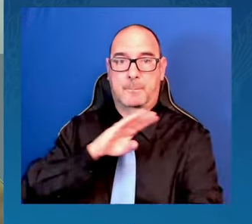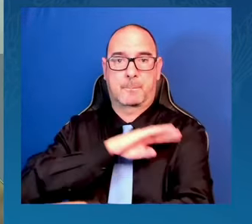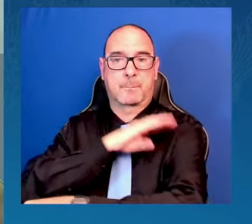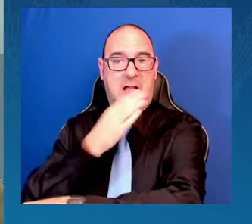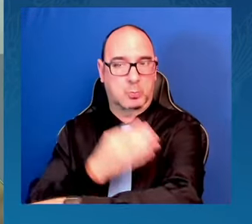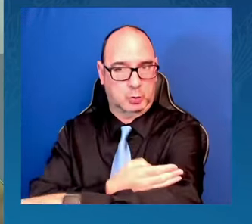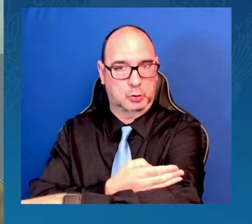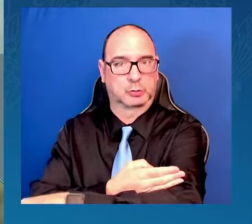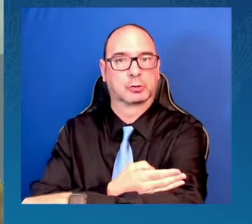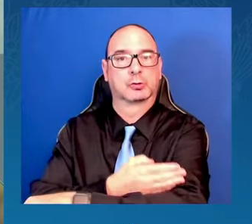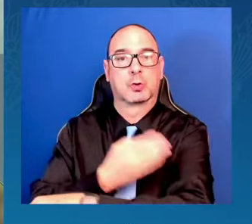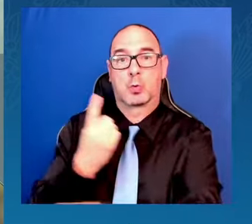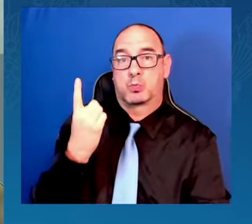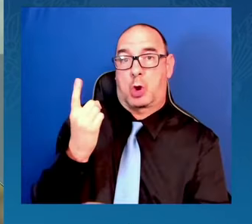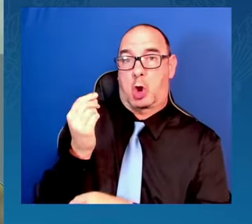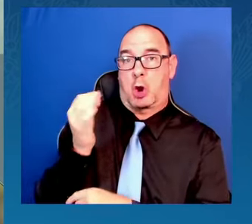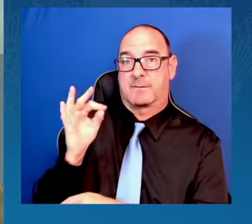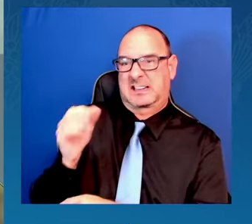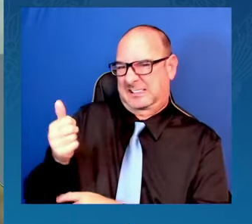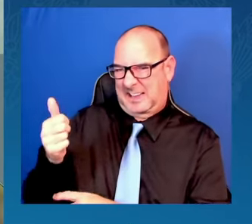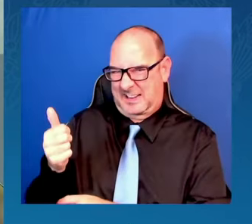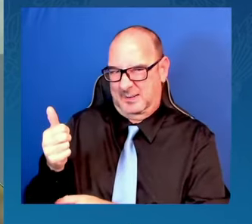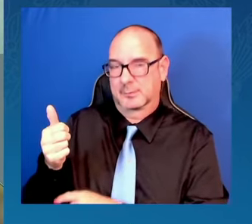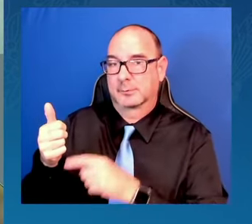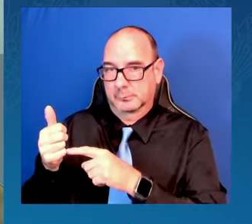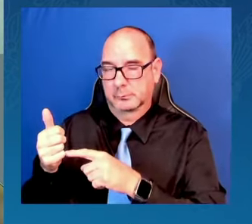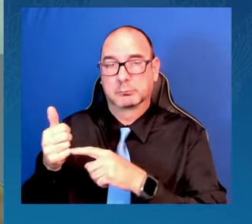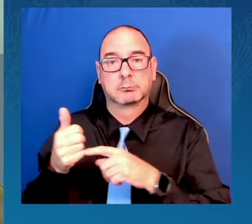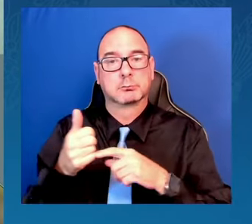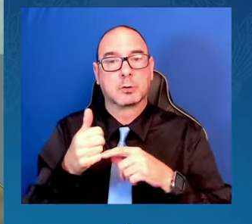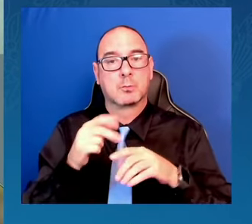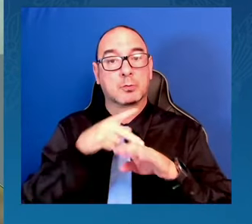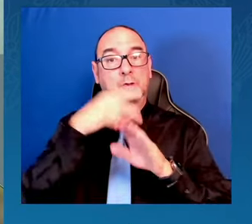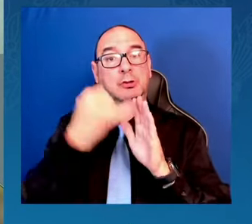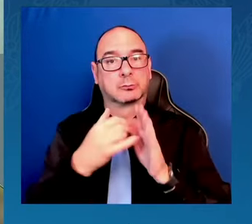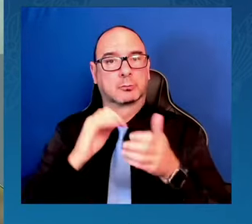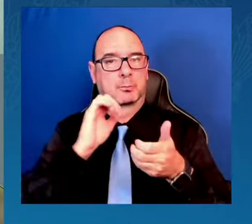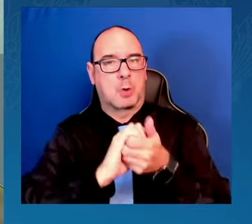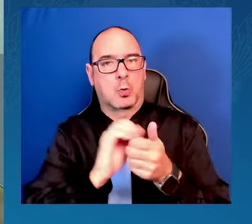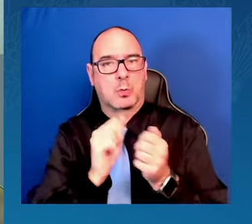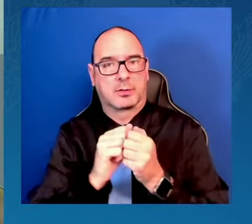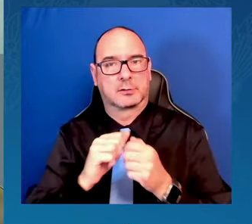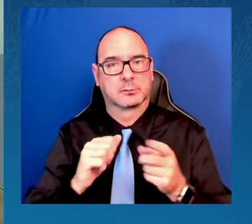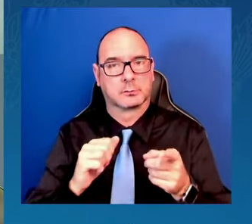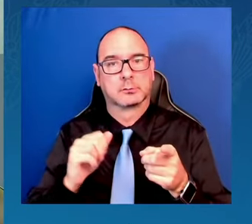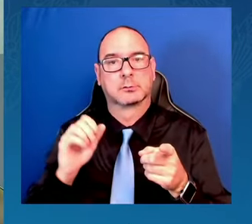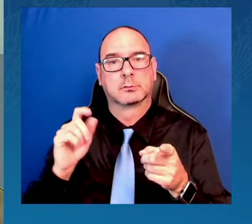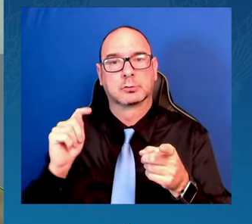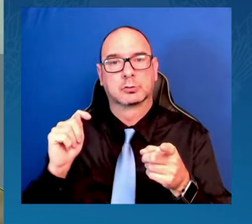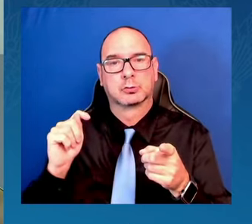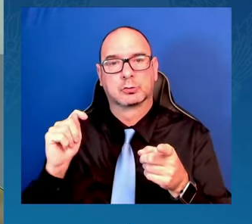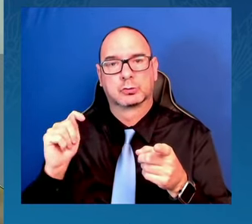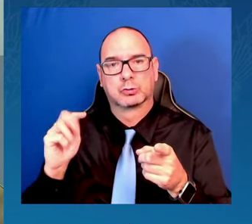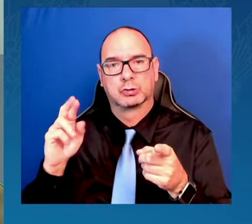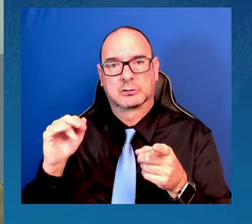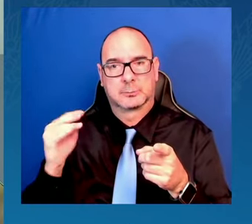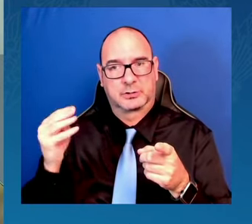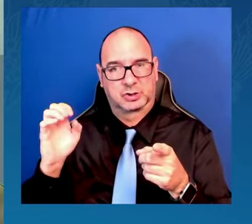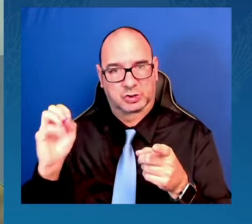project, a partnership with DCR Transmission. I'm a proud union member of the International Brotherhood of Electrical